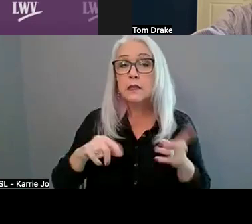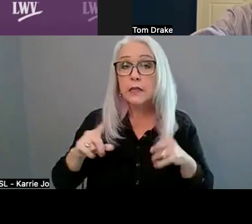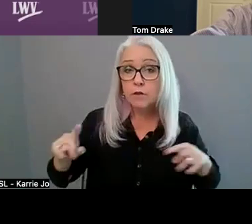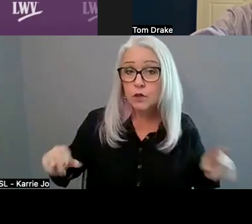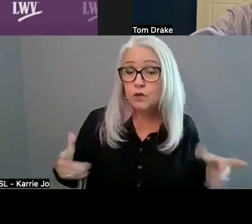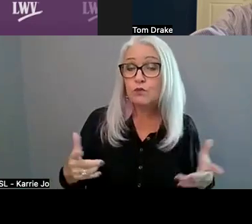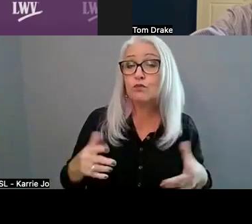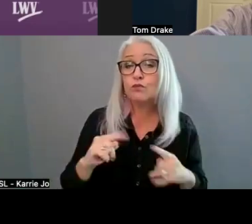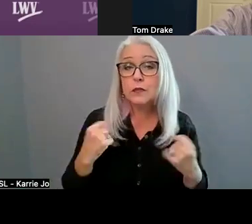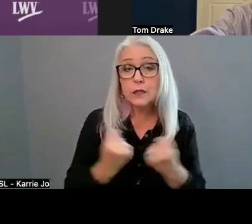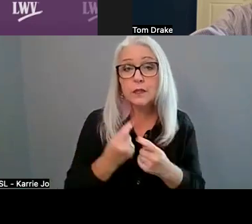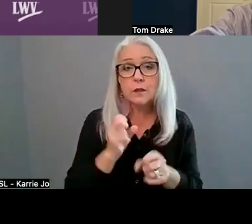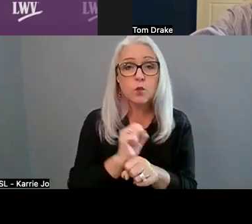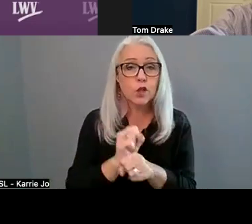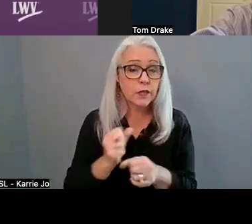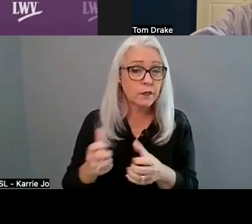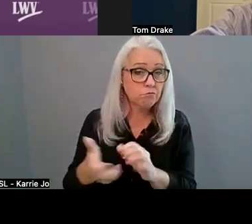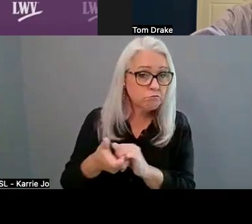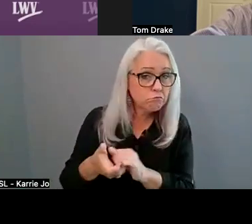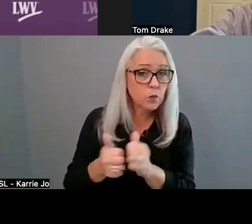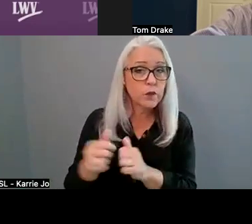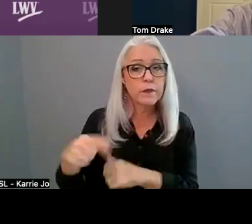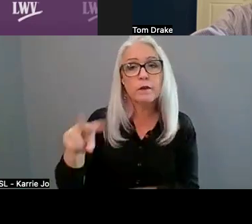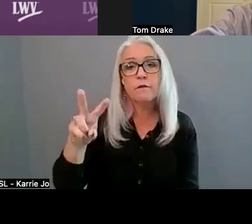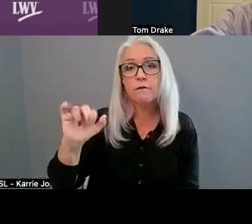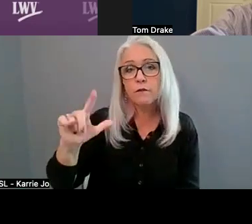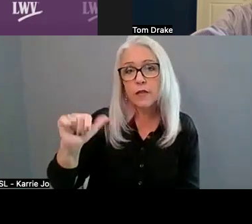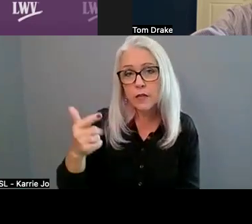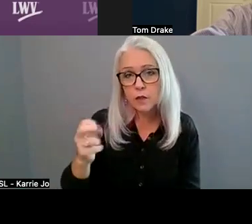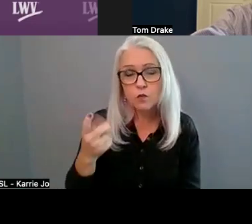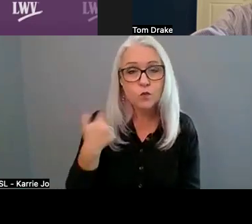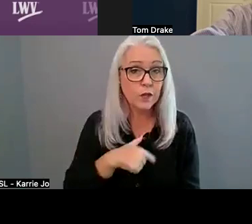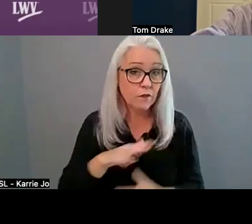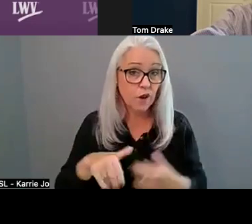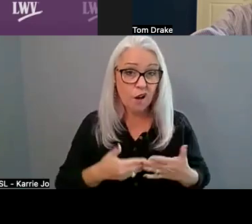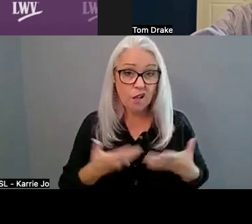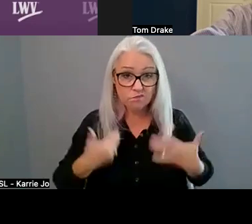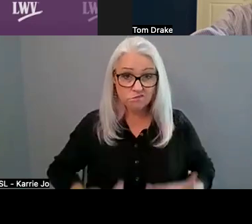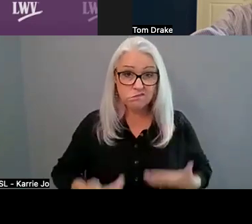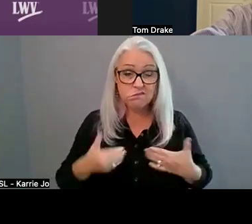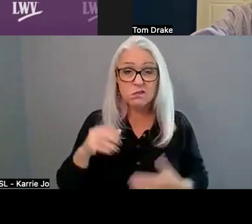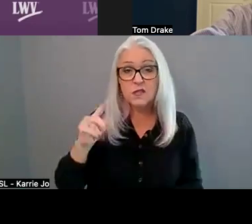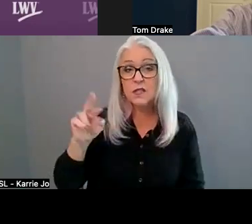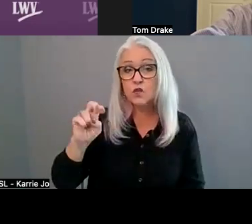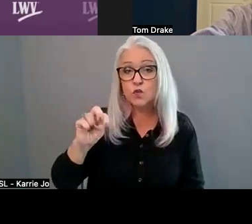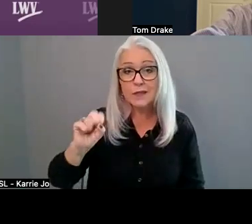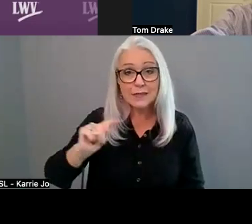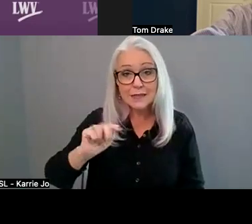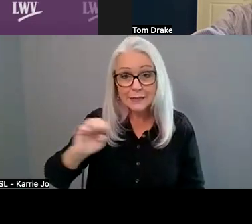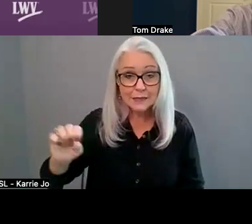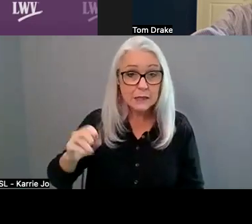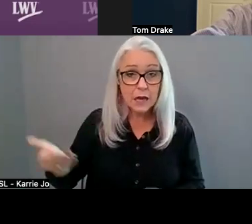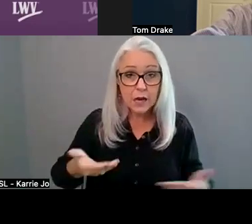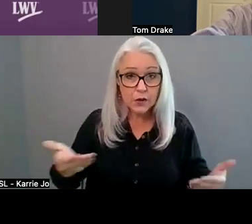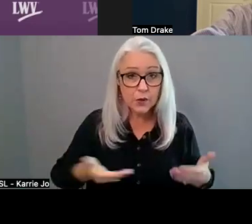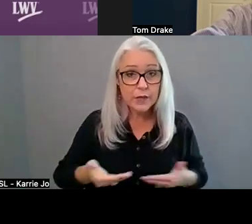working for the village. We've all, as trustees, been deeply involved in the hiring of the